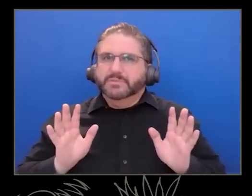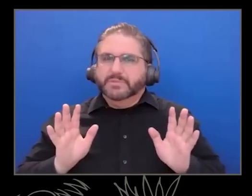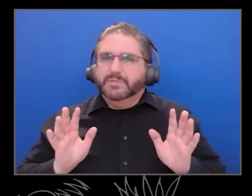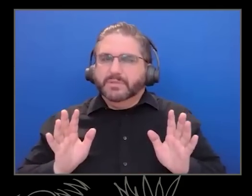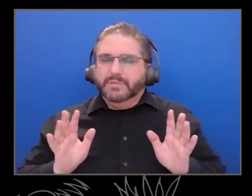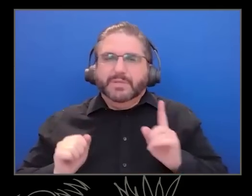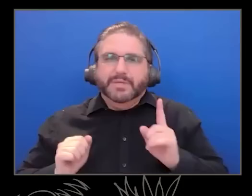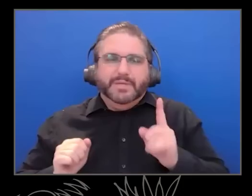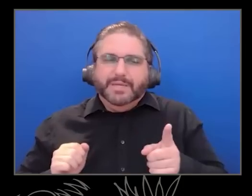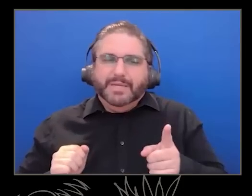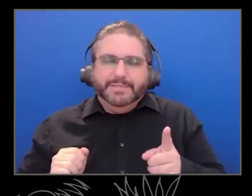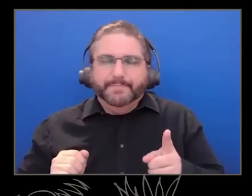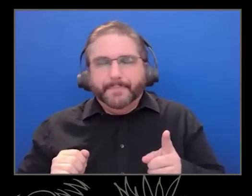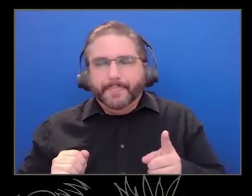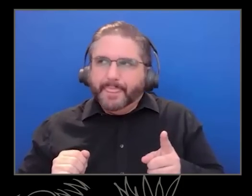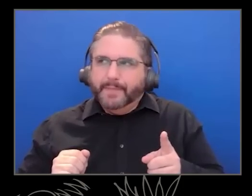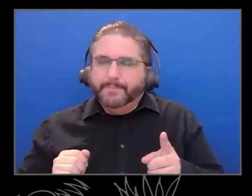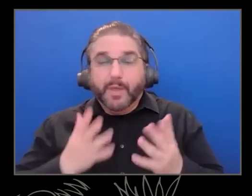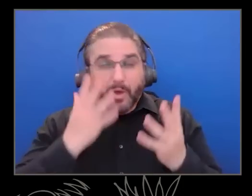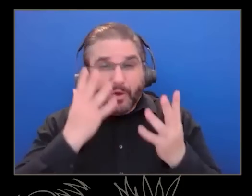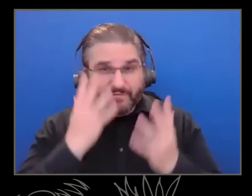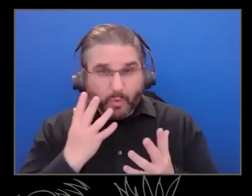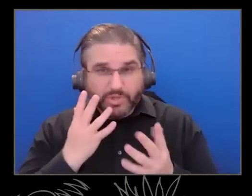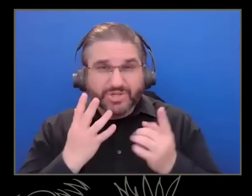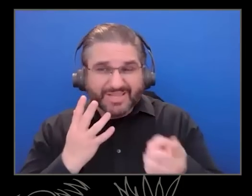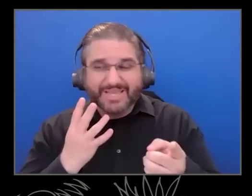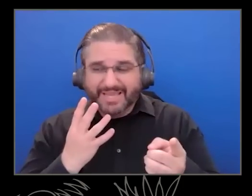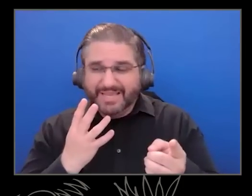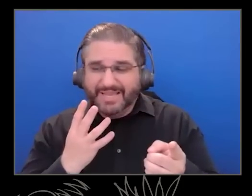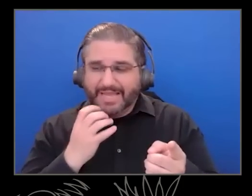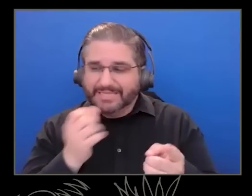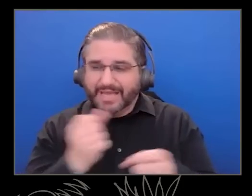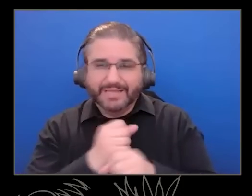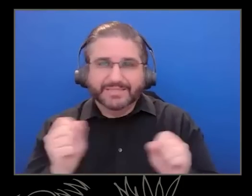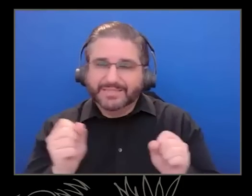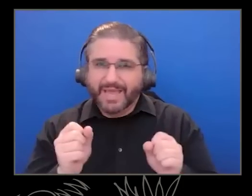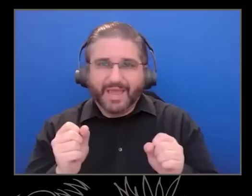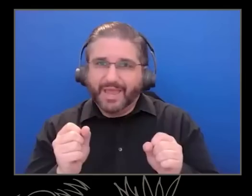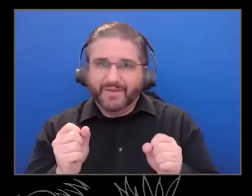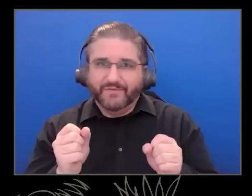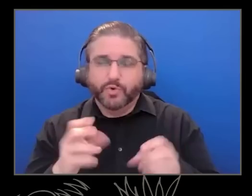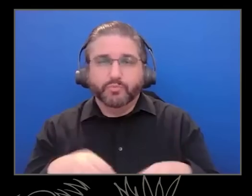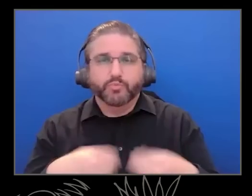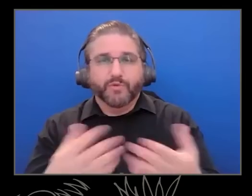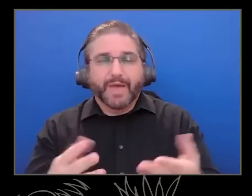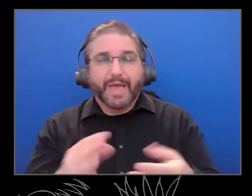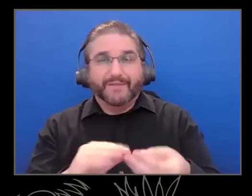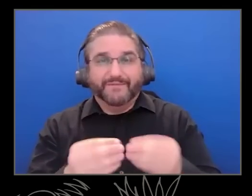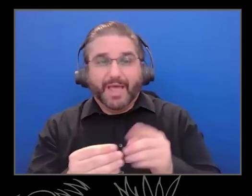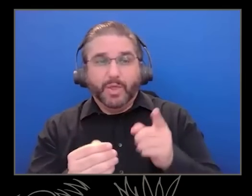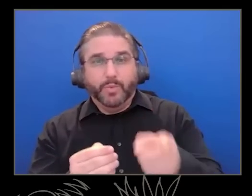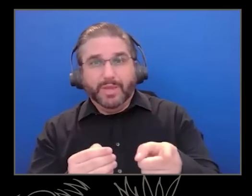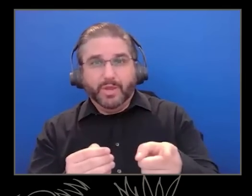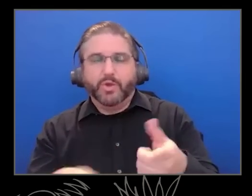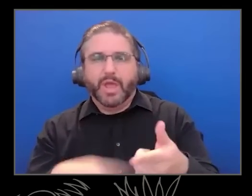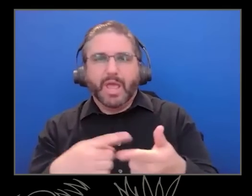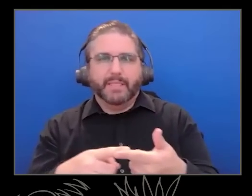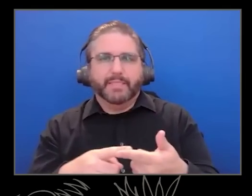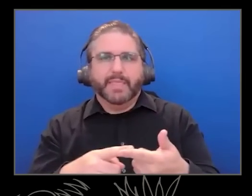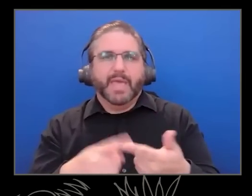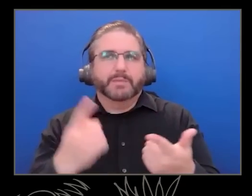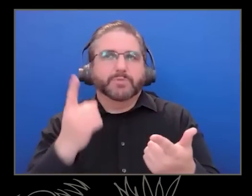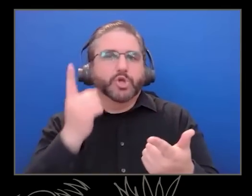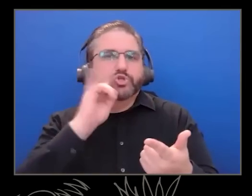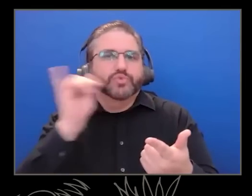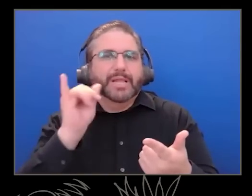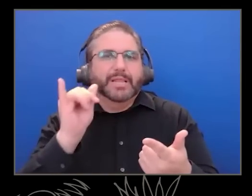It is, unfortunately, pretty unsafe to provide a value here and treat it as anything other